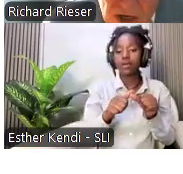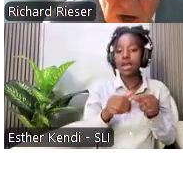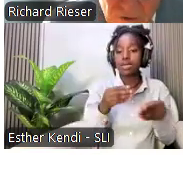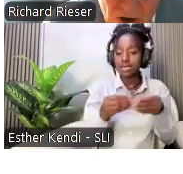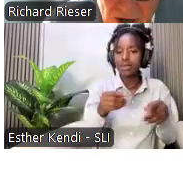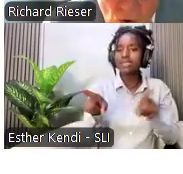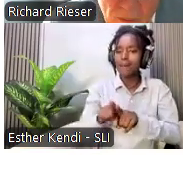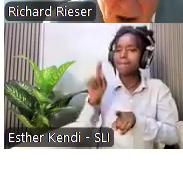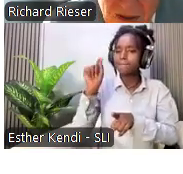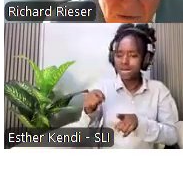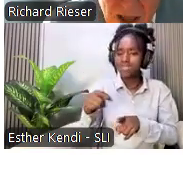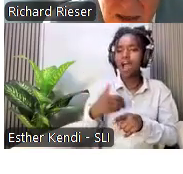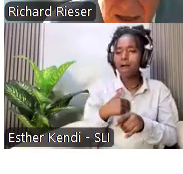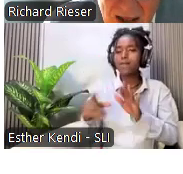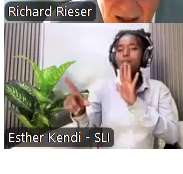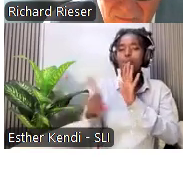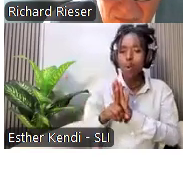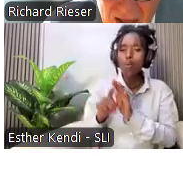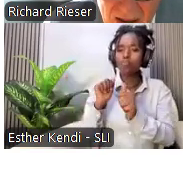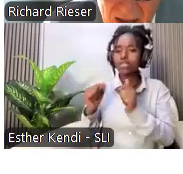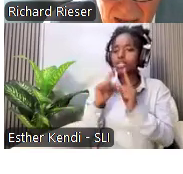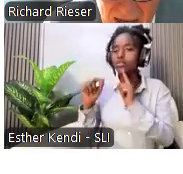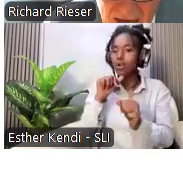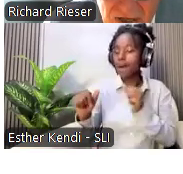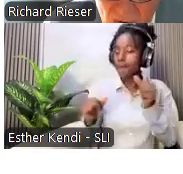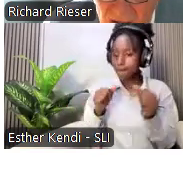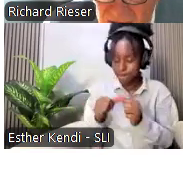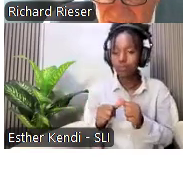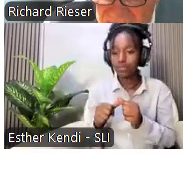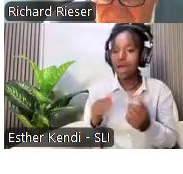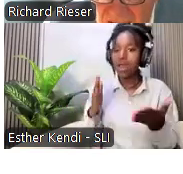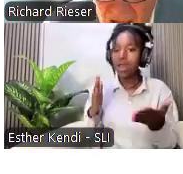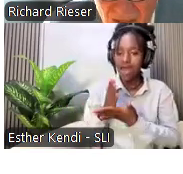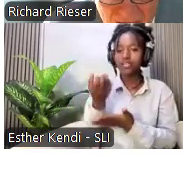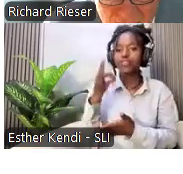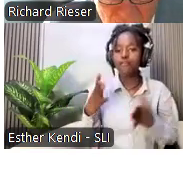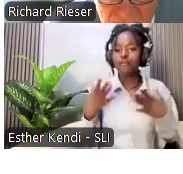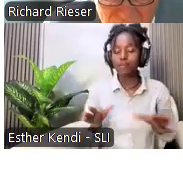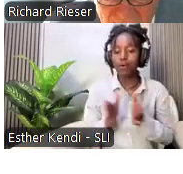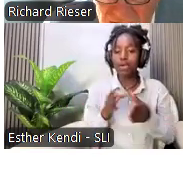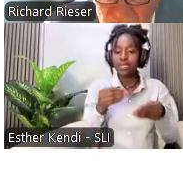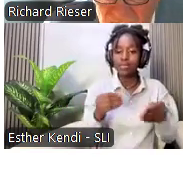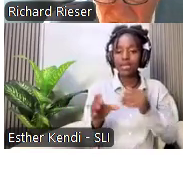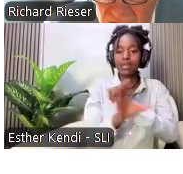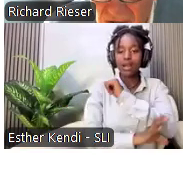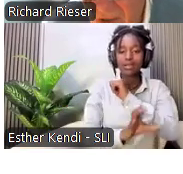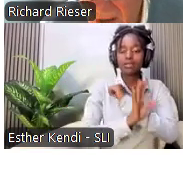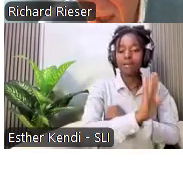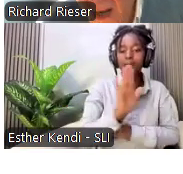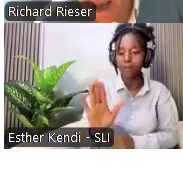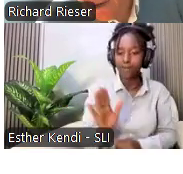passed which fully incorporate the rights into your country. And then it's a question of making sure that